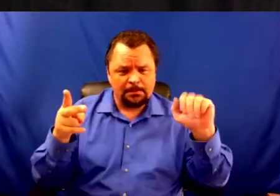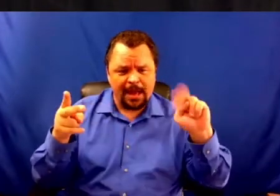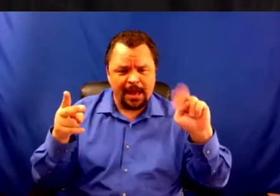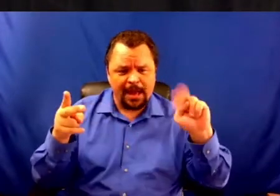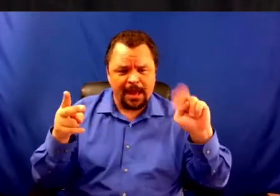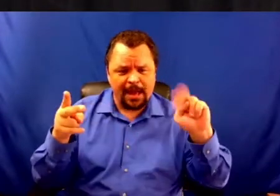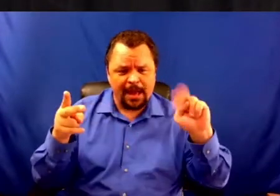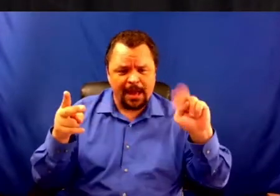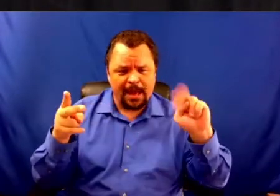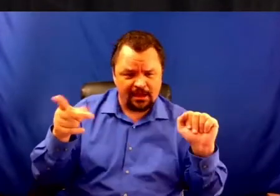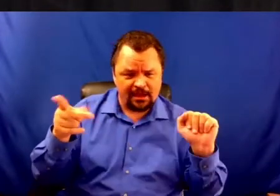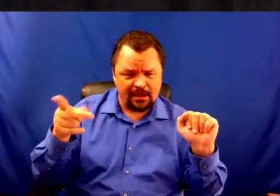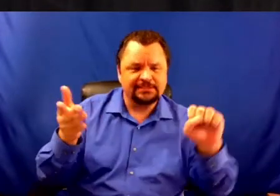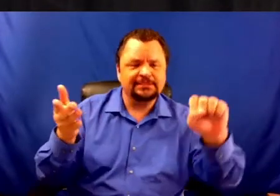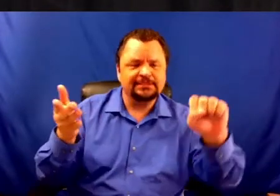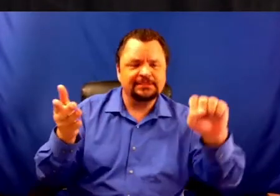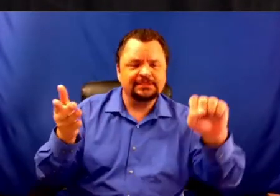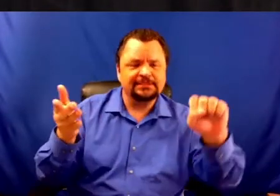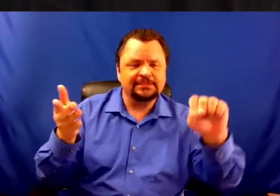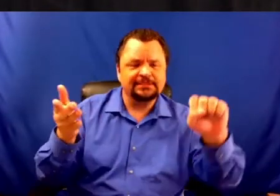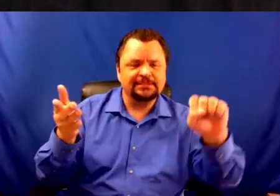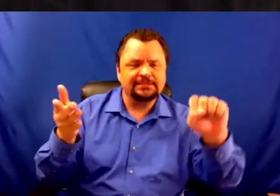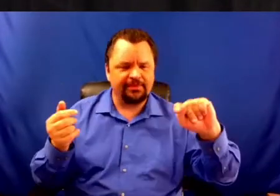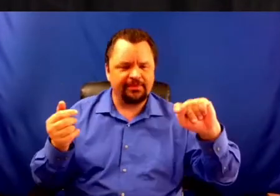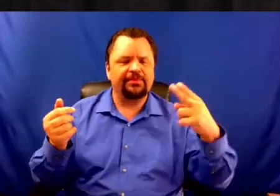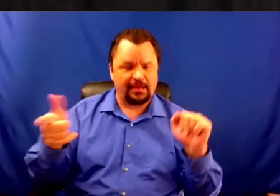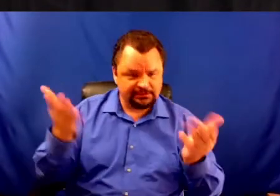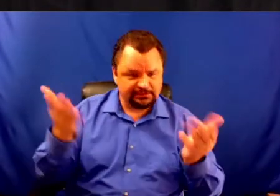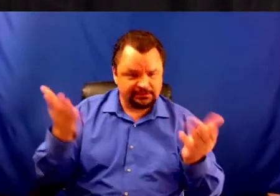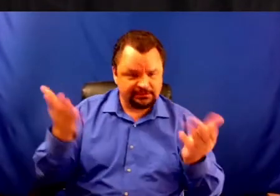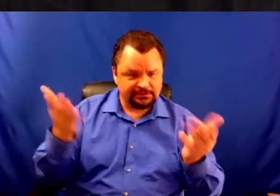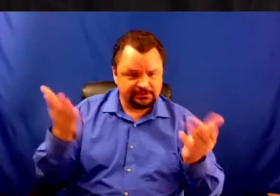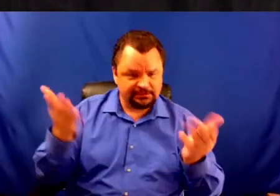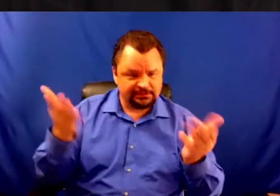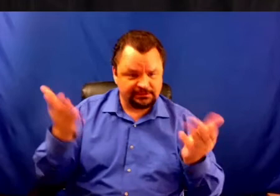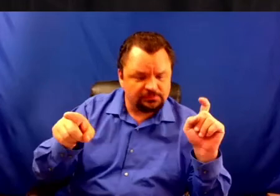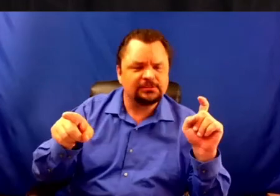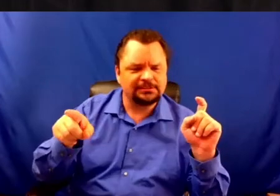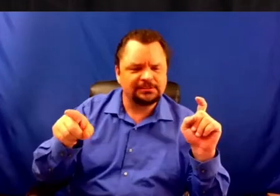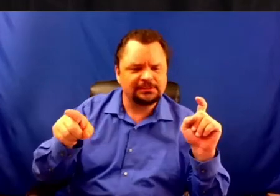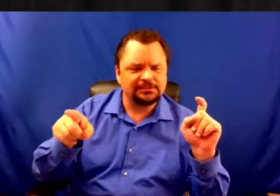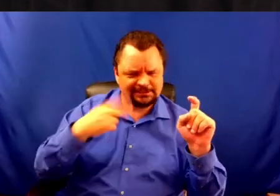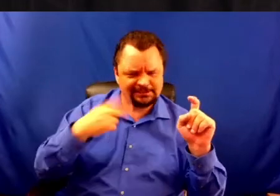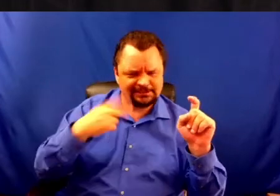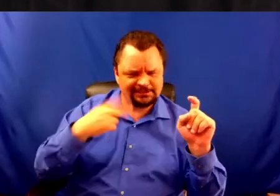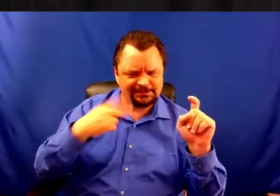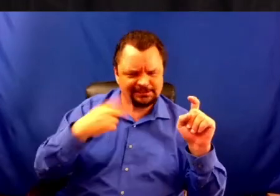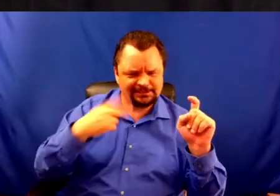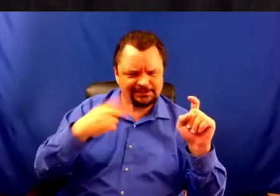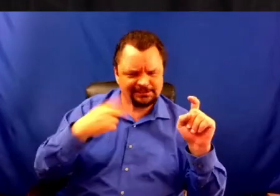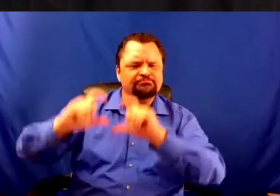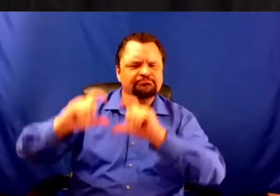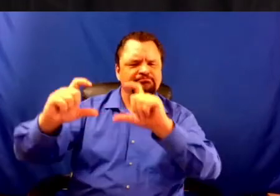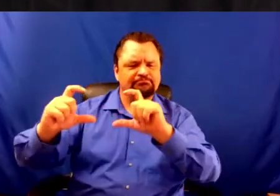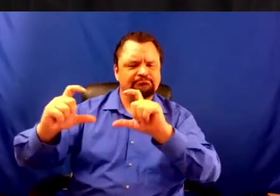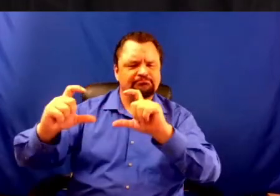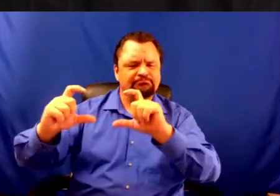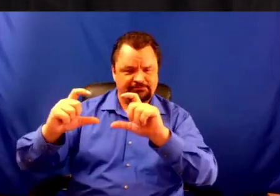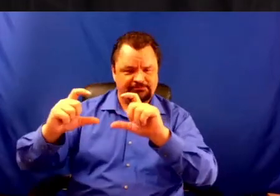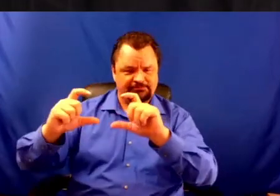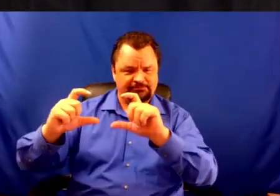Montminy, Budget Supervisor for Health and Human Services. I'll be reviewing these for you Samantha, I guys see today. your bubble there. Are you on